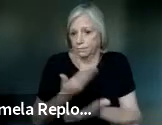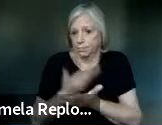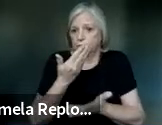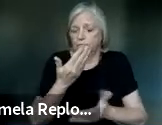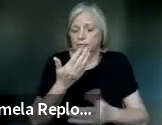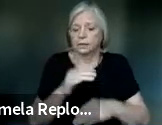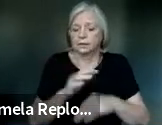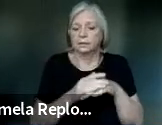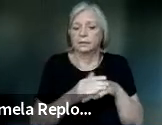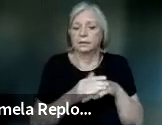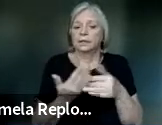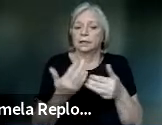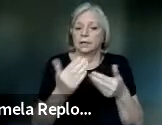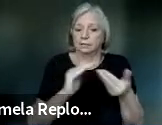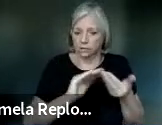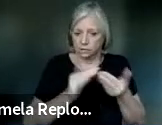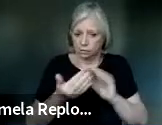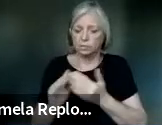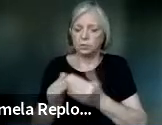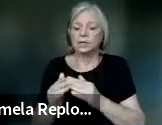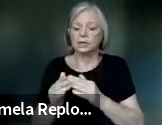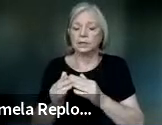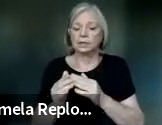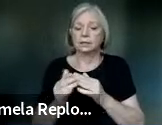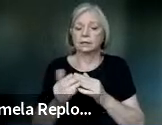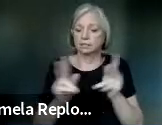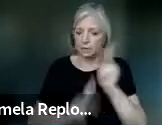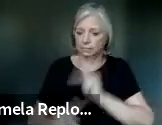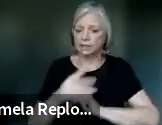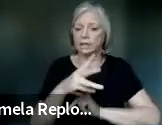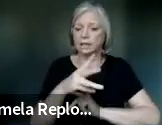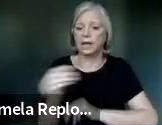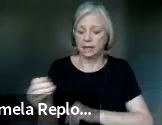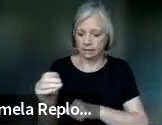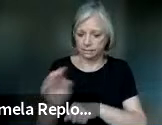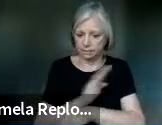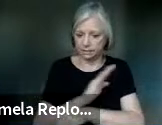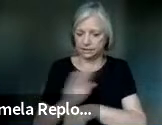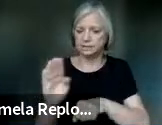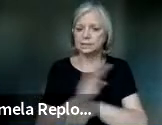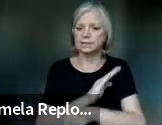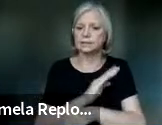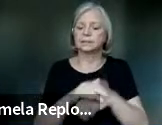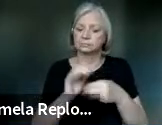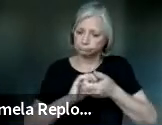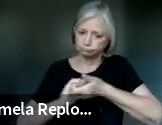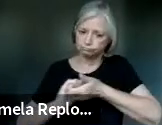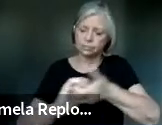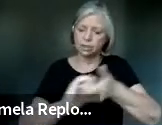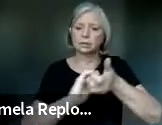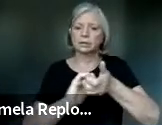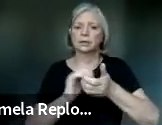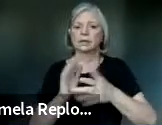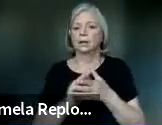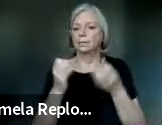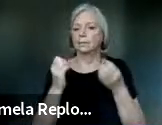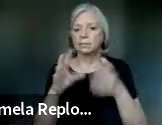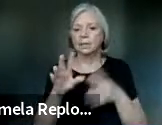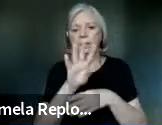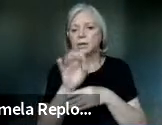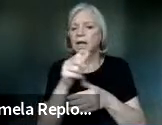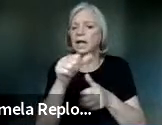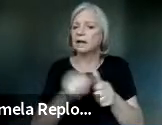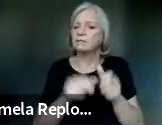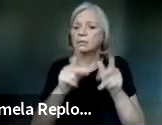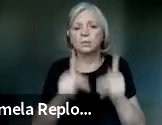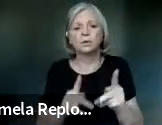of the community and the business community with all the questions here tonight, because everyone wants to get it